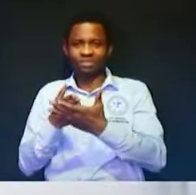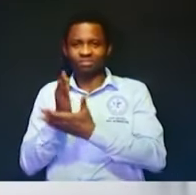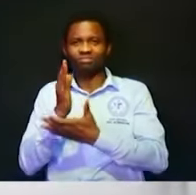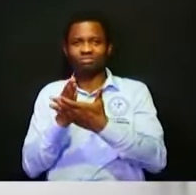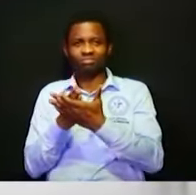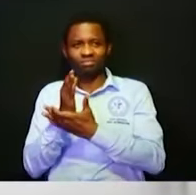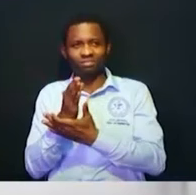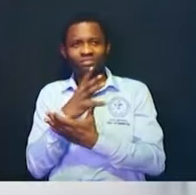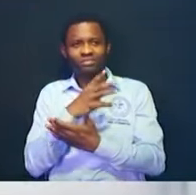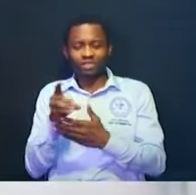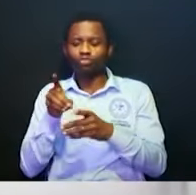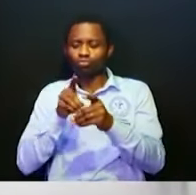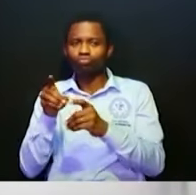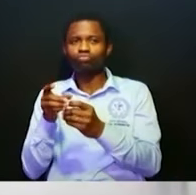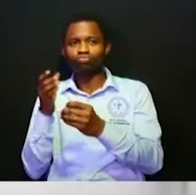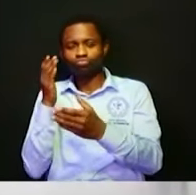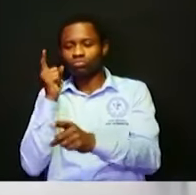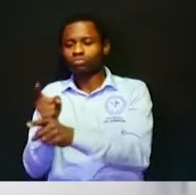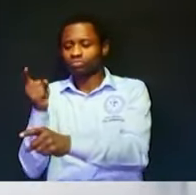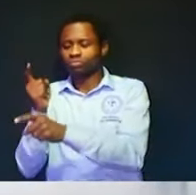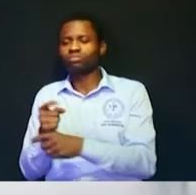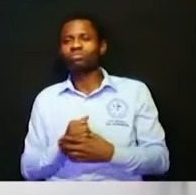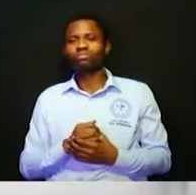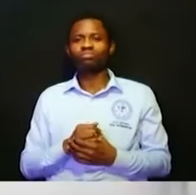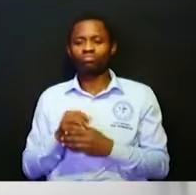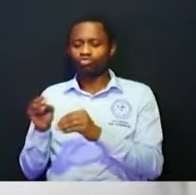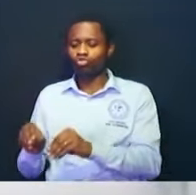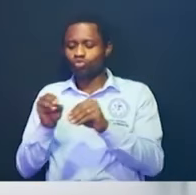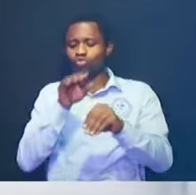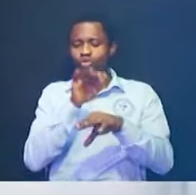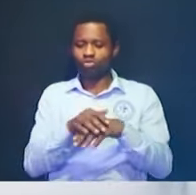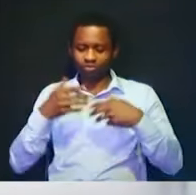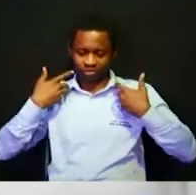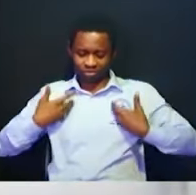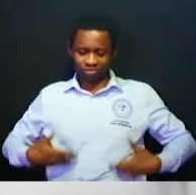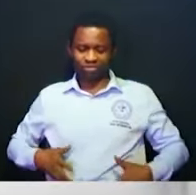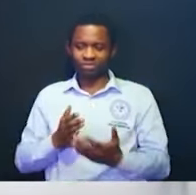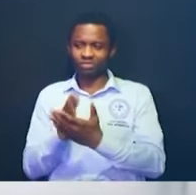na wadi atentrene. Put on the garment of righteousness. Fratrini sentuma.